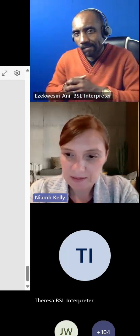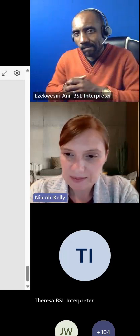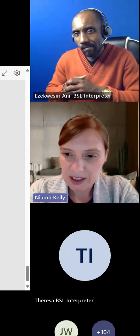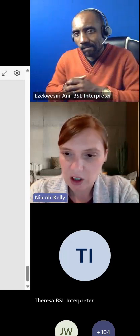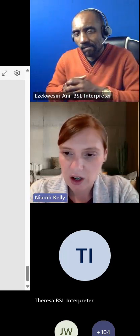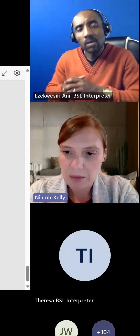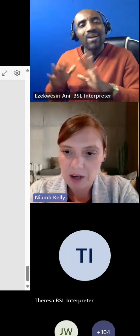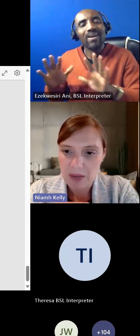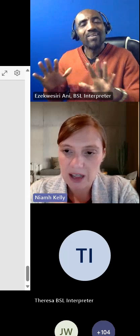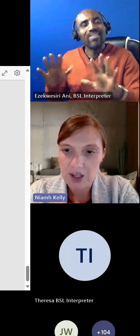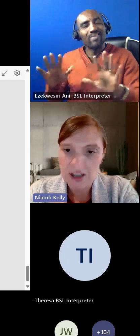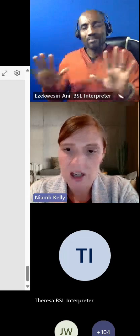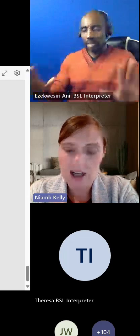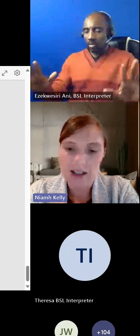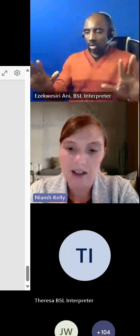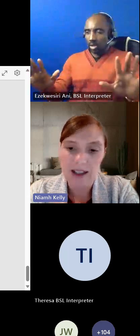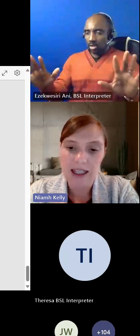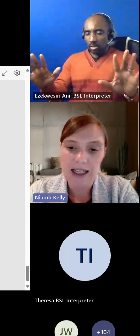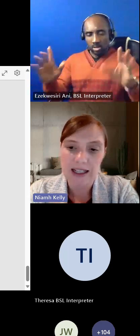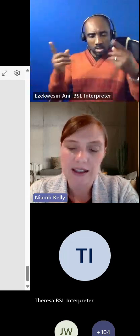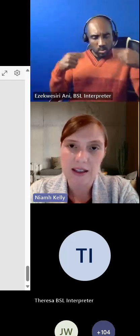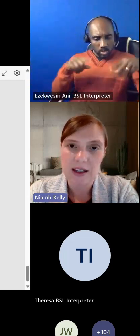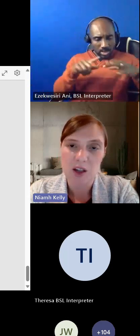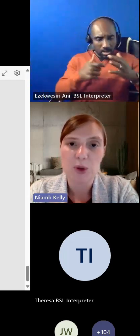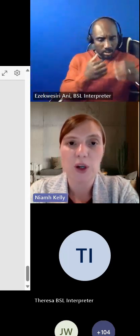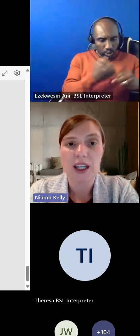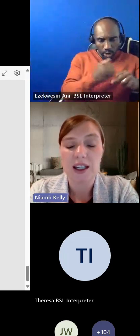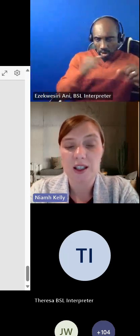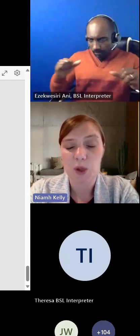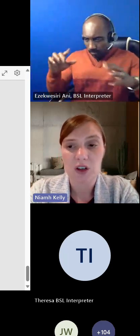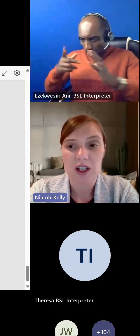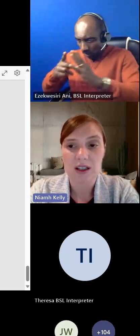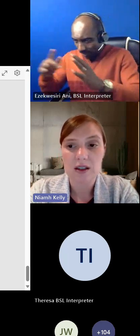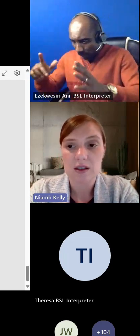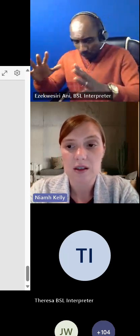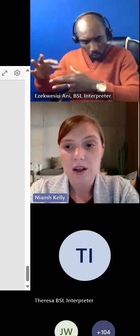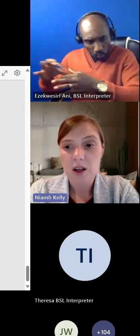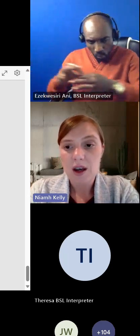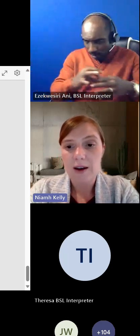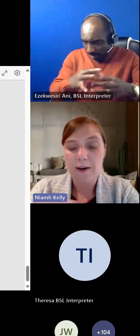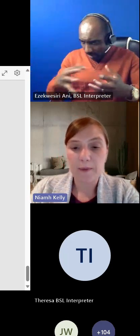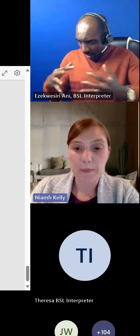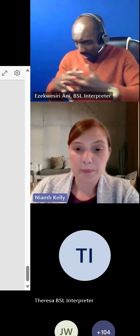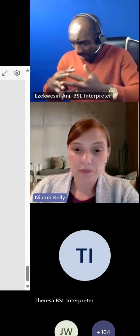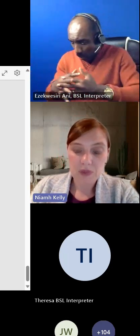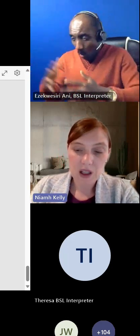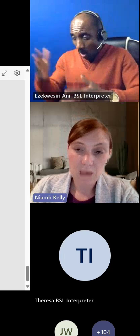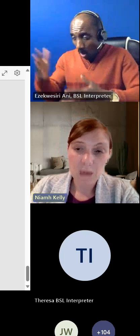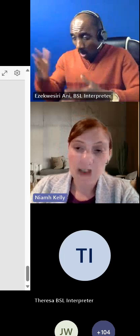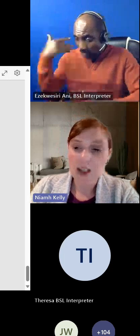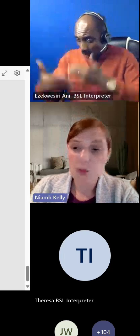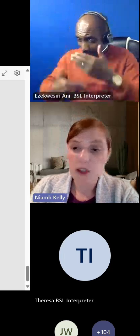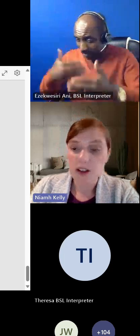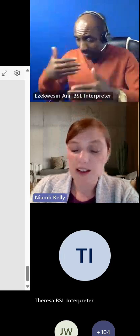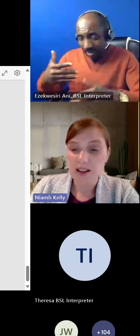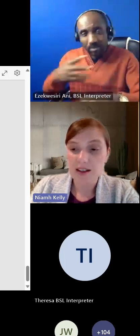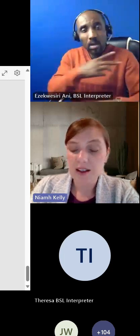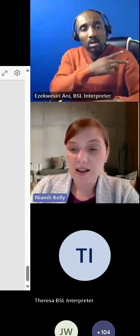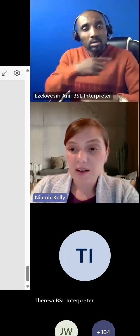work together. I mentioned earlier that an employee experience